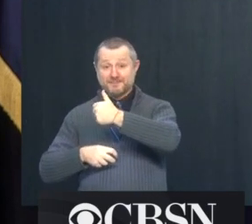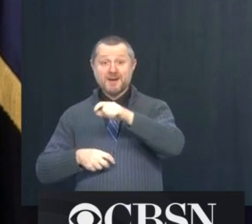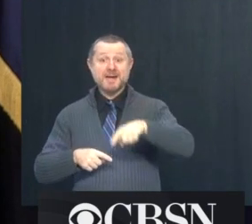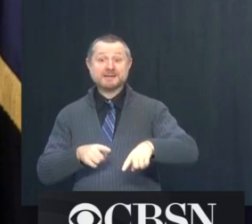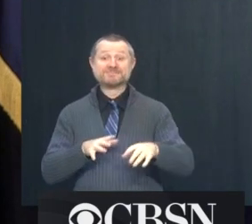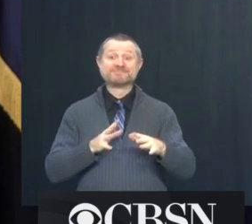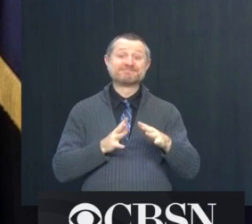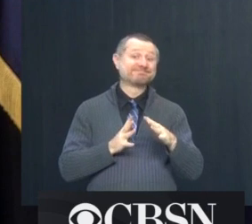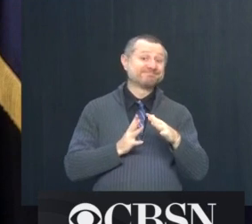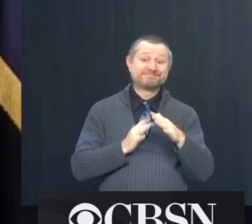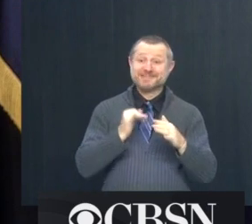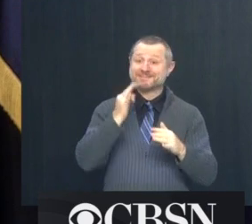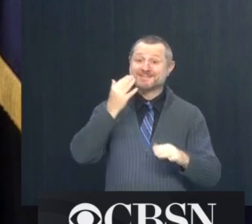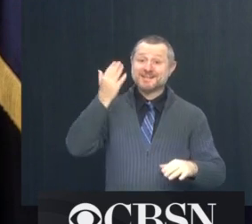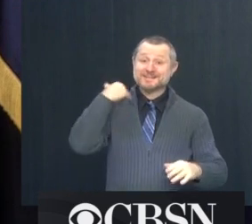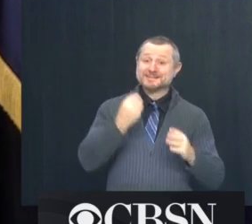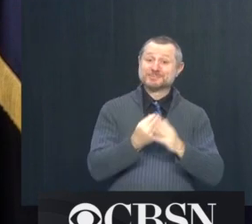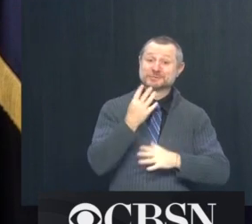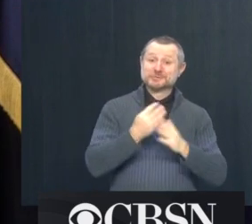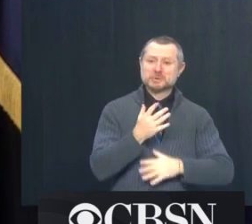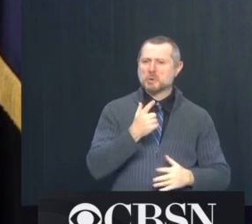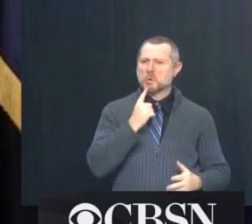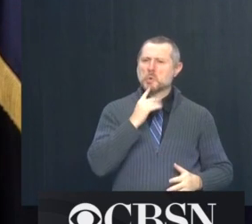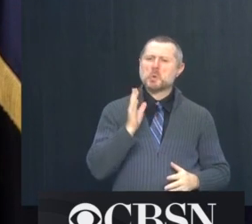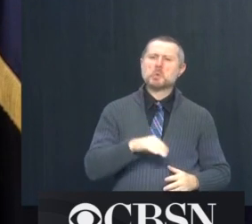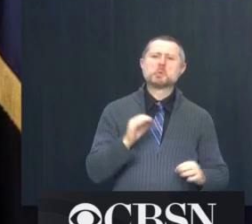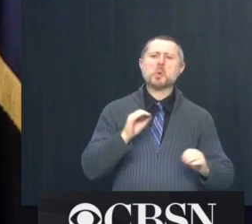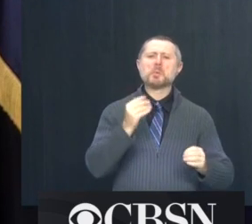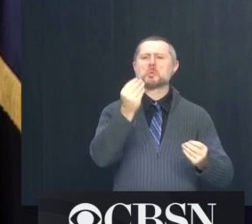In the spring, everybody said, oh, well, nobody told us.